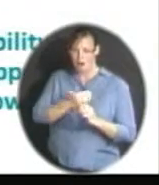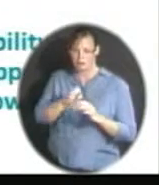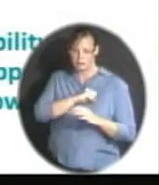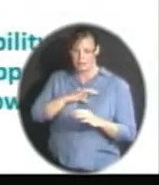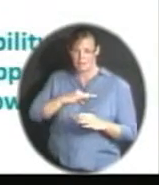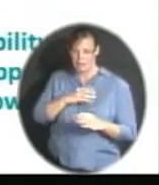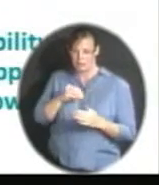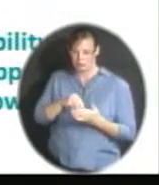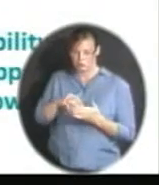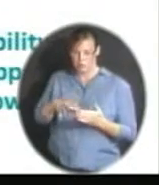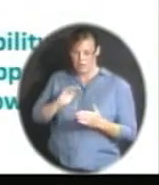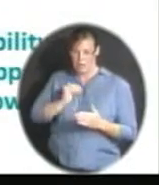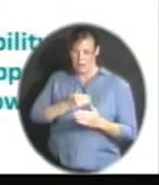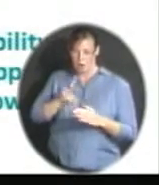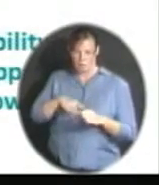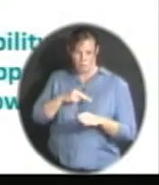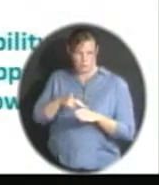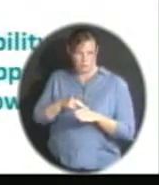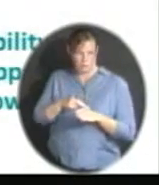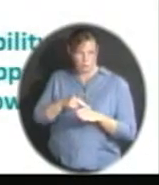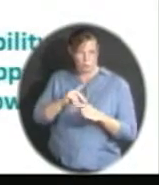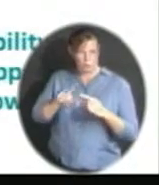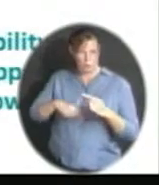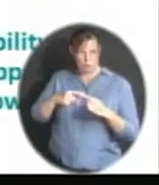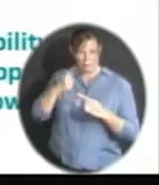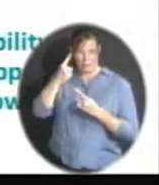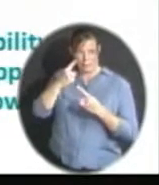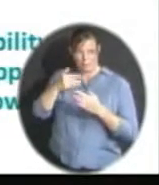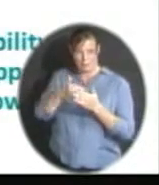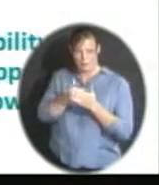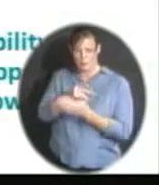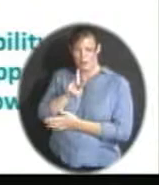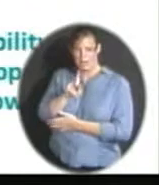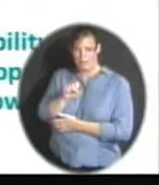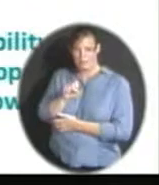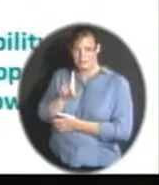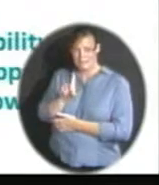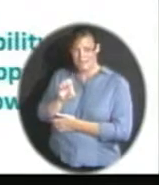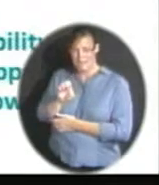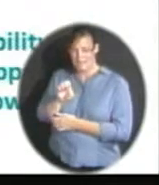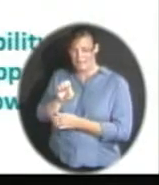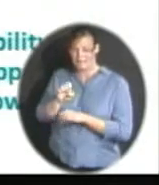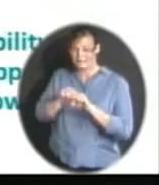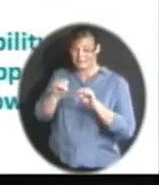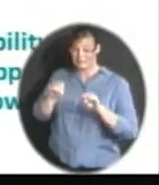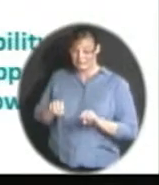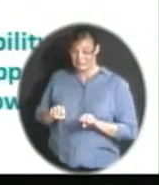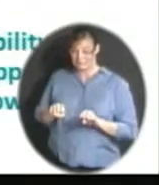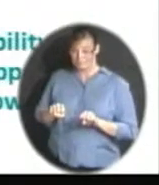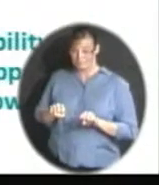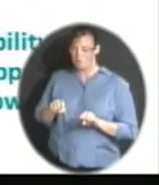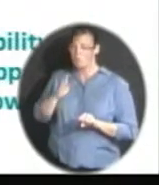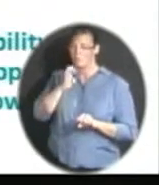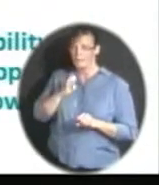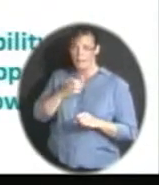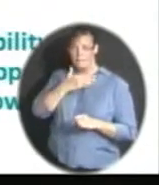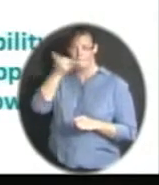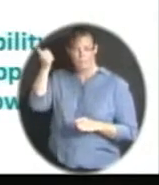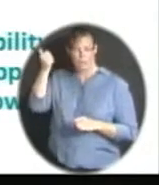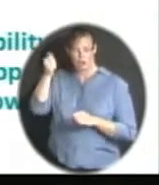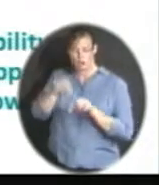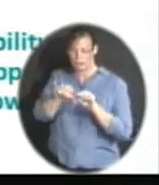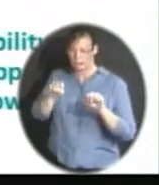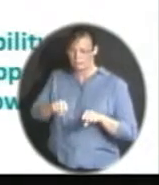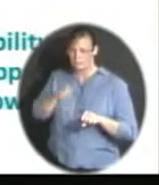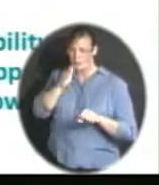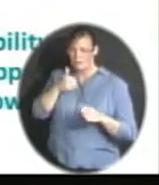students and our principals. When we think about the new KSDE accountability system, it will be such a better system. It will